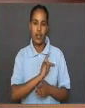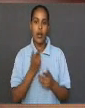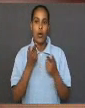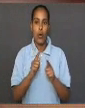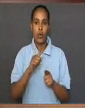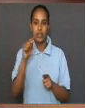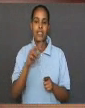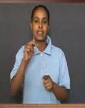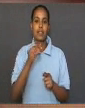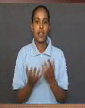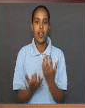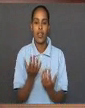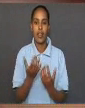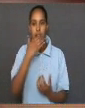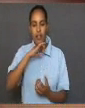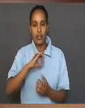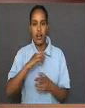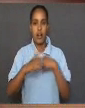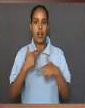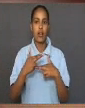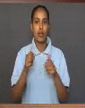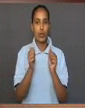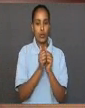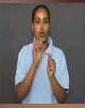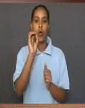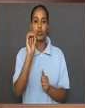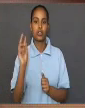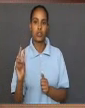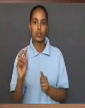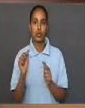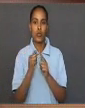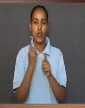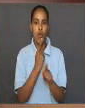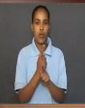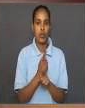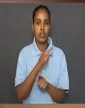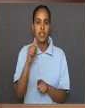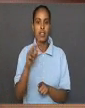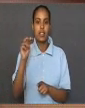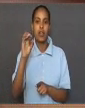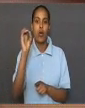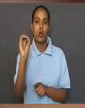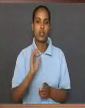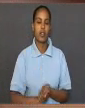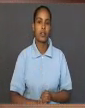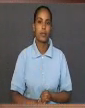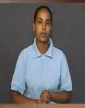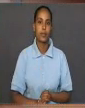When zinc is heated, it reacts with oxygen to form zinc oxide.